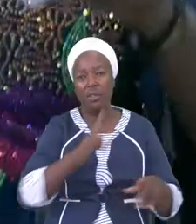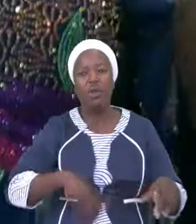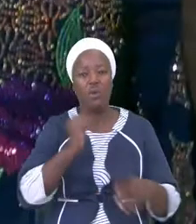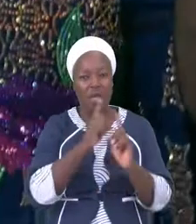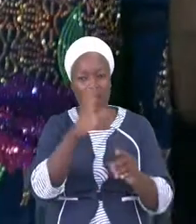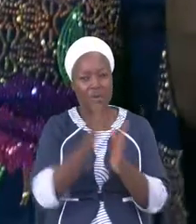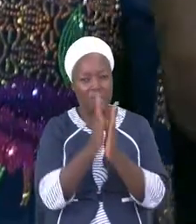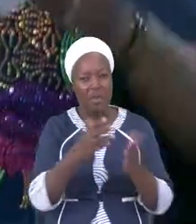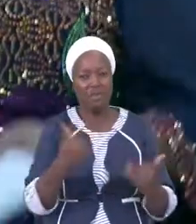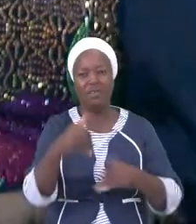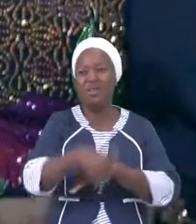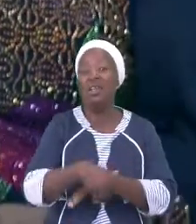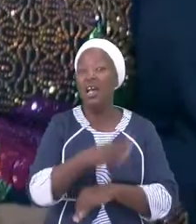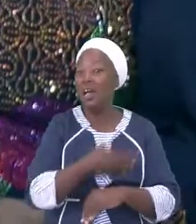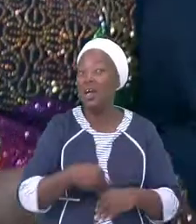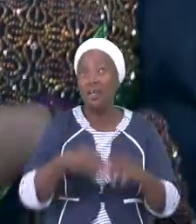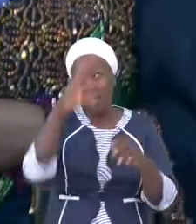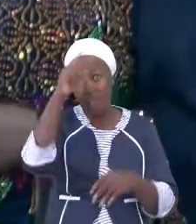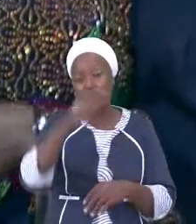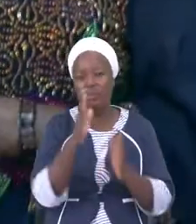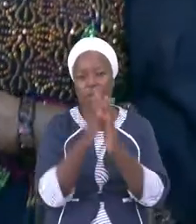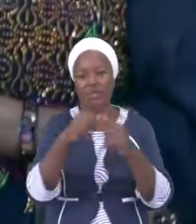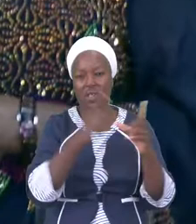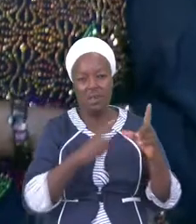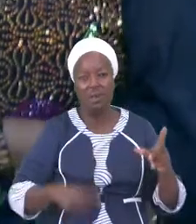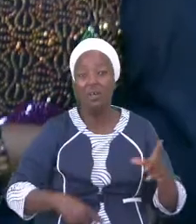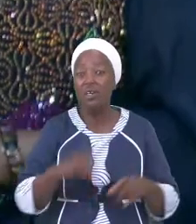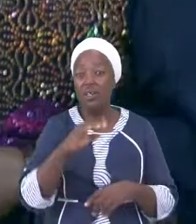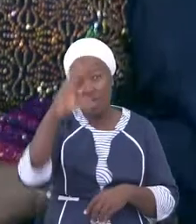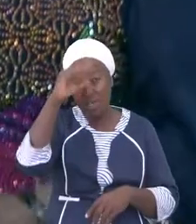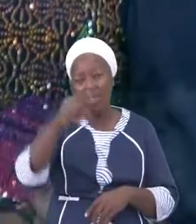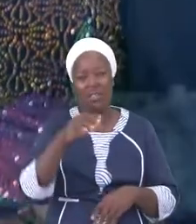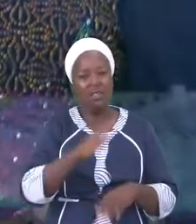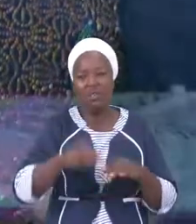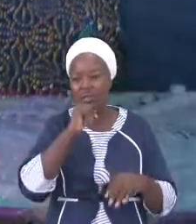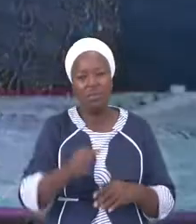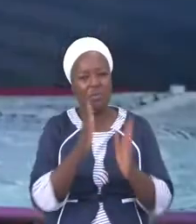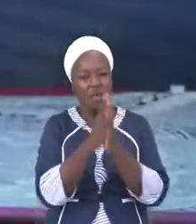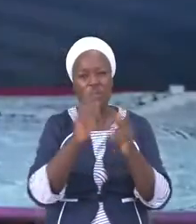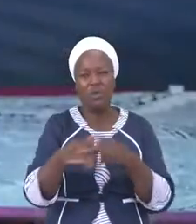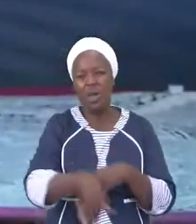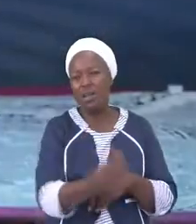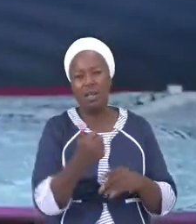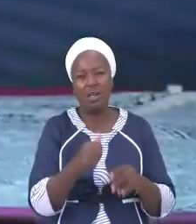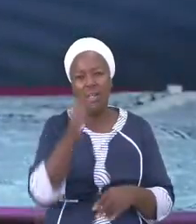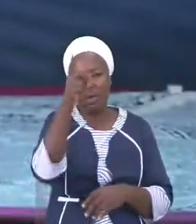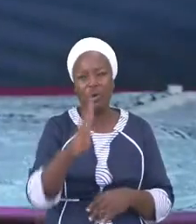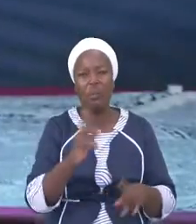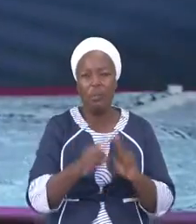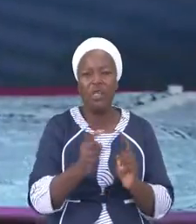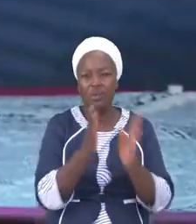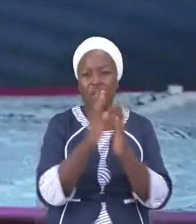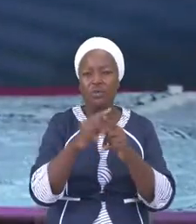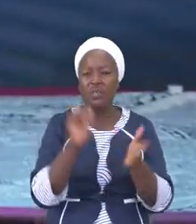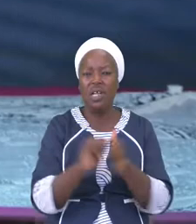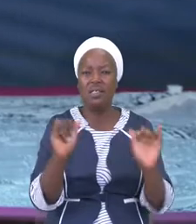tonight. And he prayed unto the Lord. He didn't pray to any other God. He prayed to that same